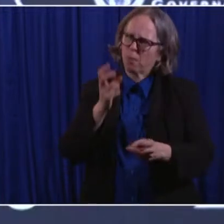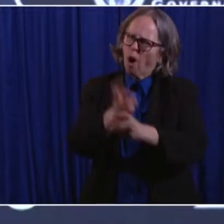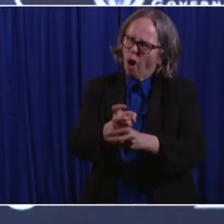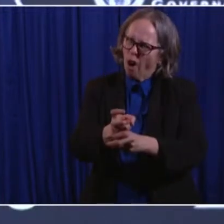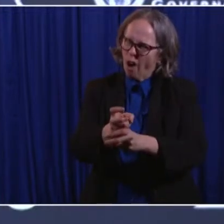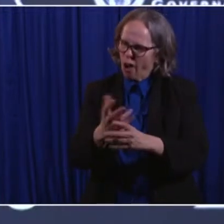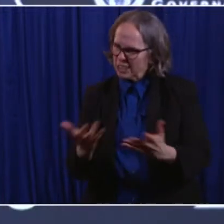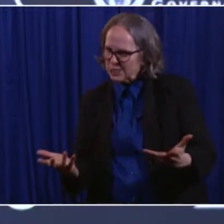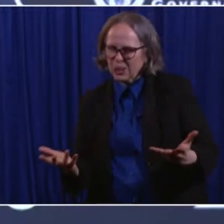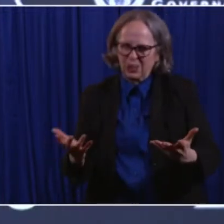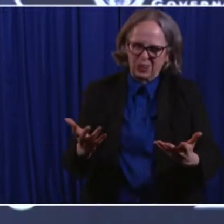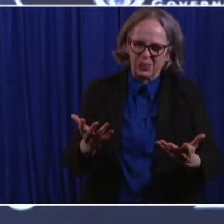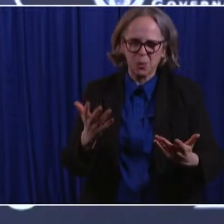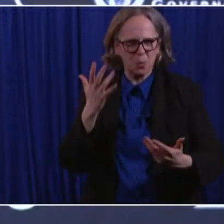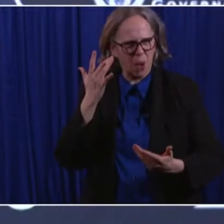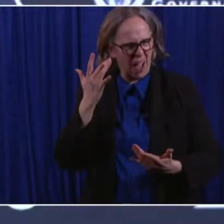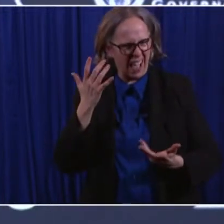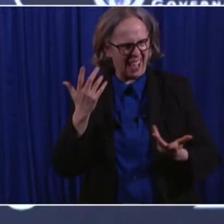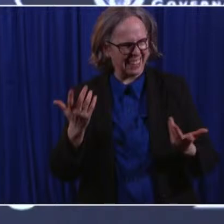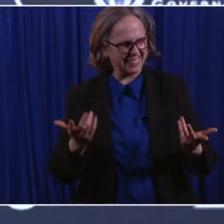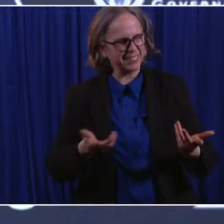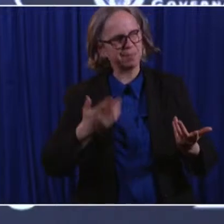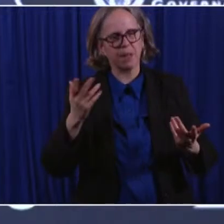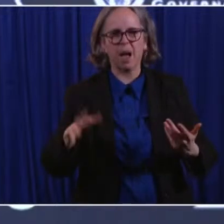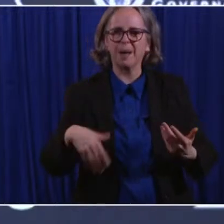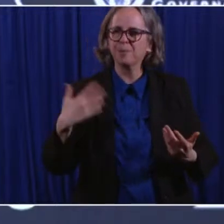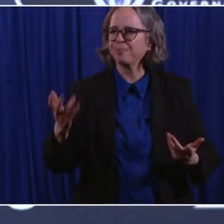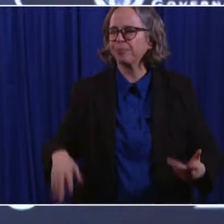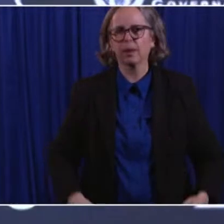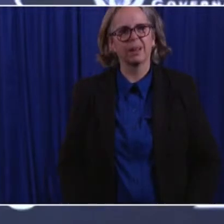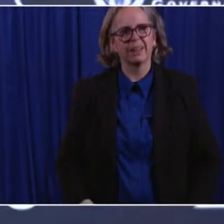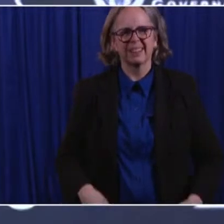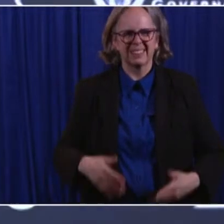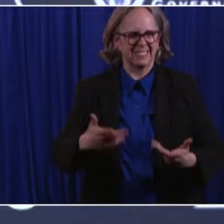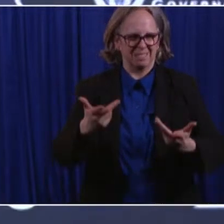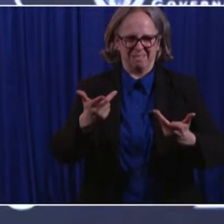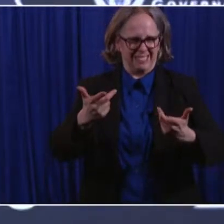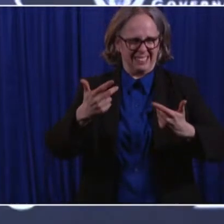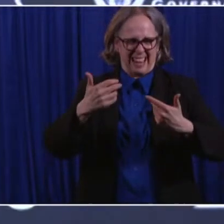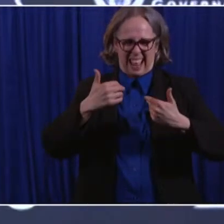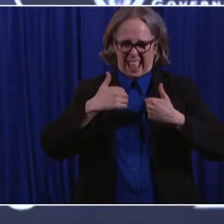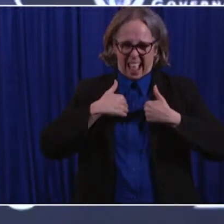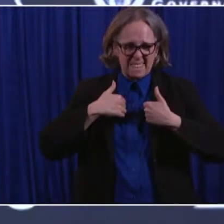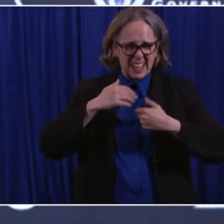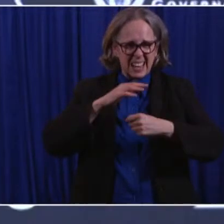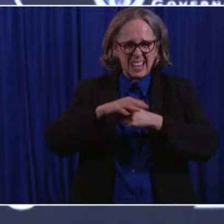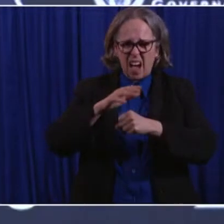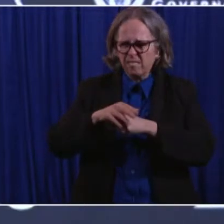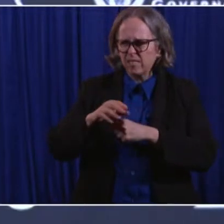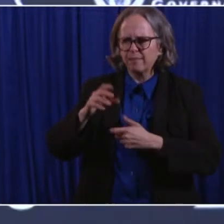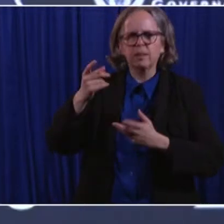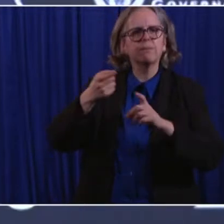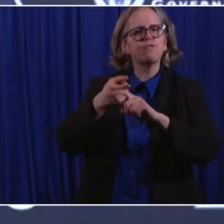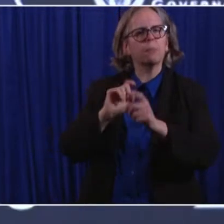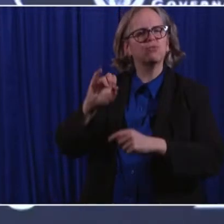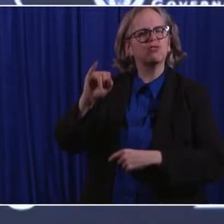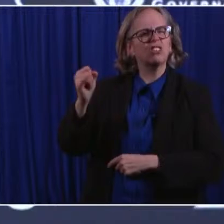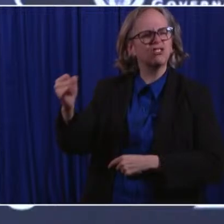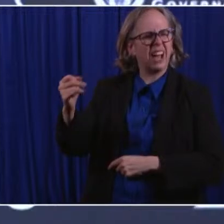because we will not have enough Johnson & Johnson.